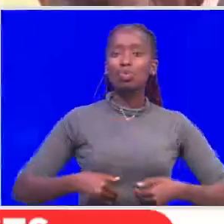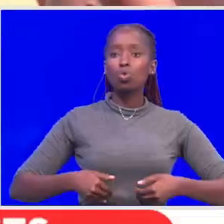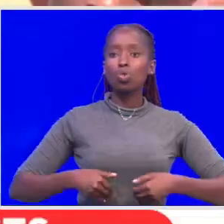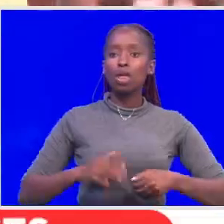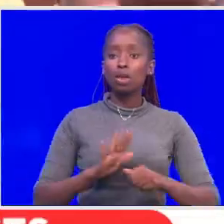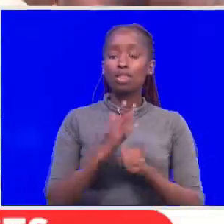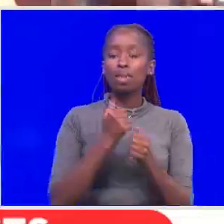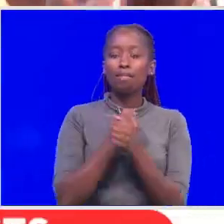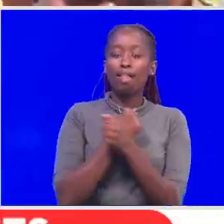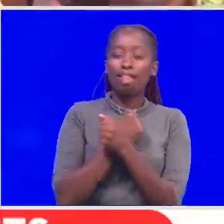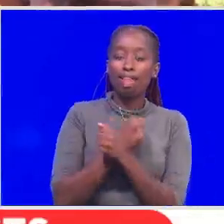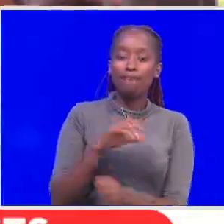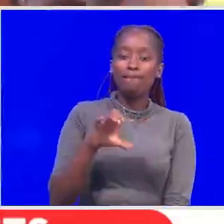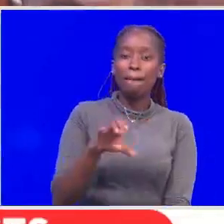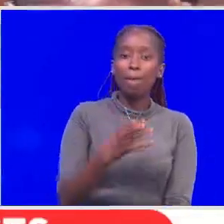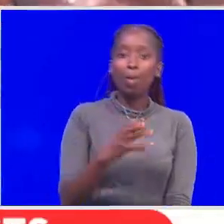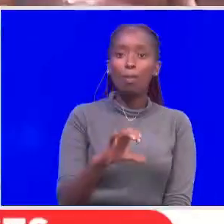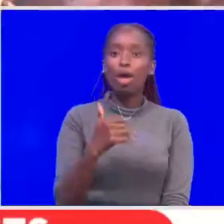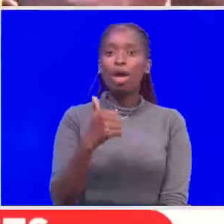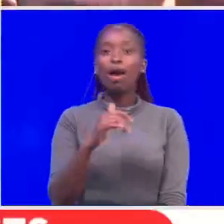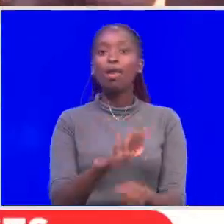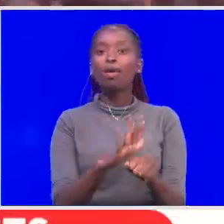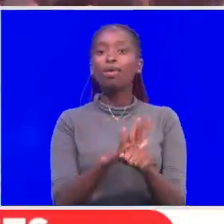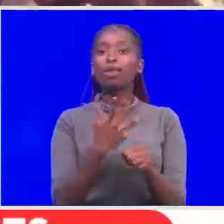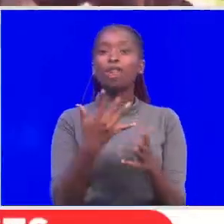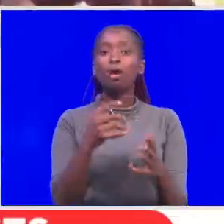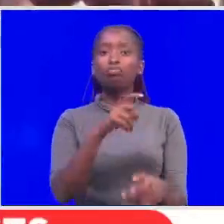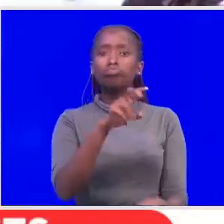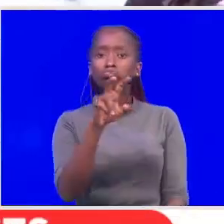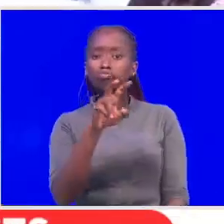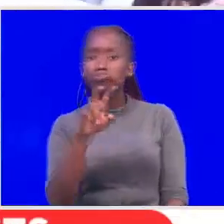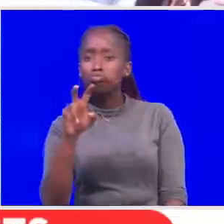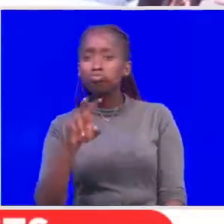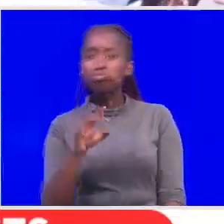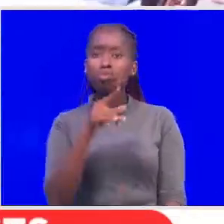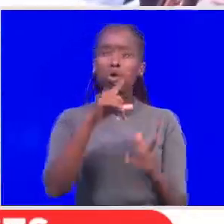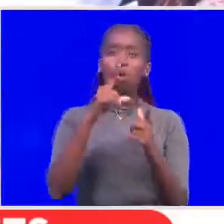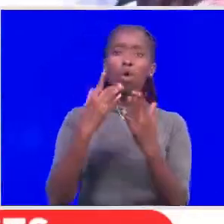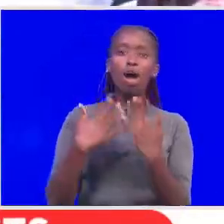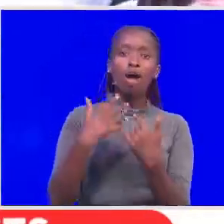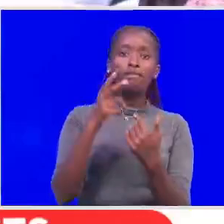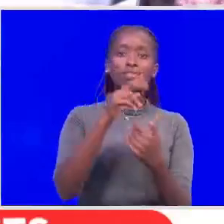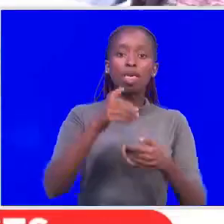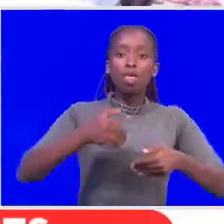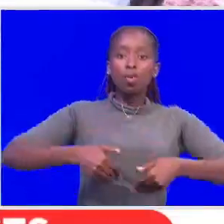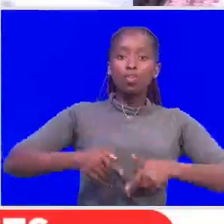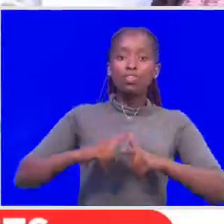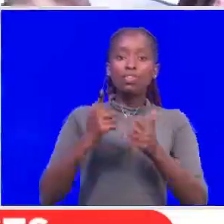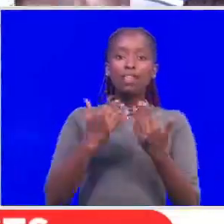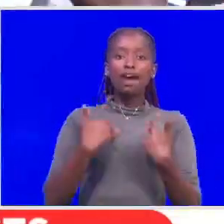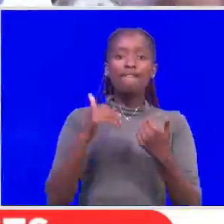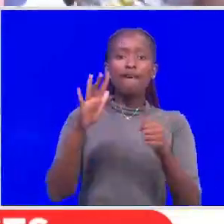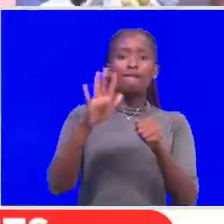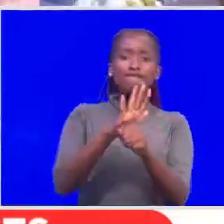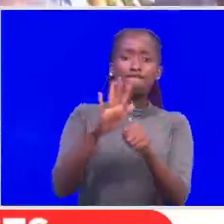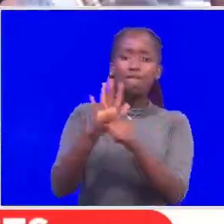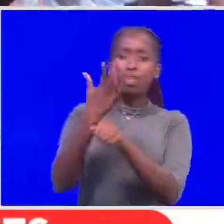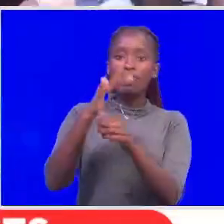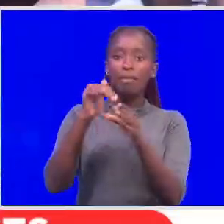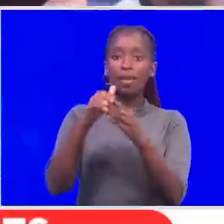Sasa wanazunguka humu wakisanya watoto wakipeleka kujaza kwa sell. Kwa kiza kila mara, tumeindwa